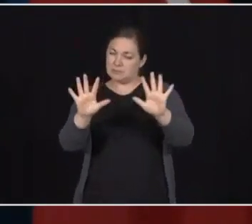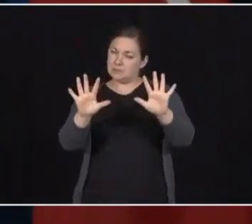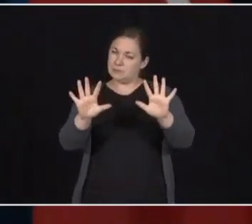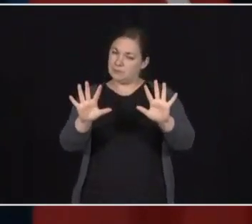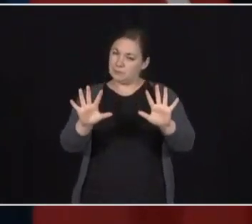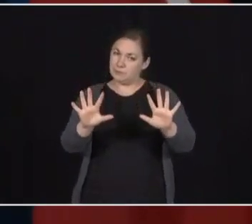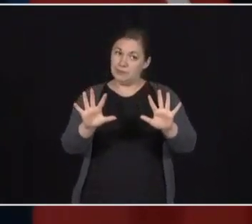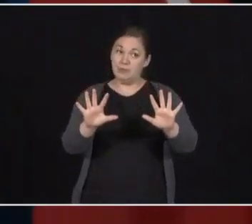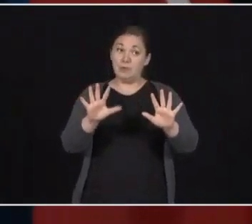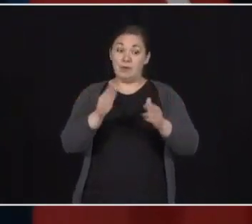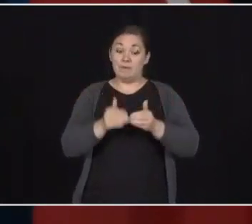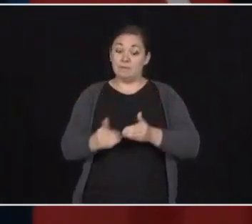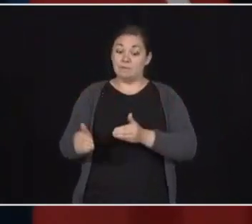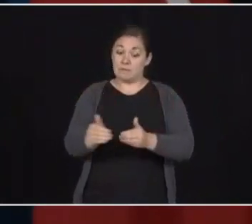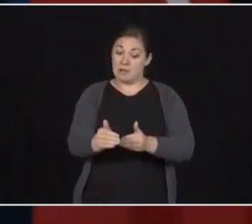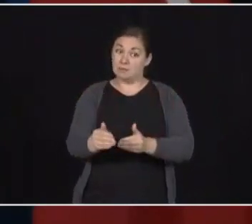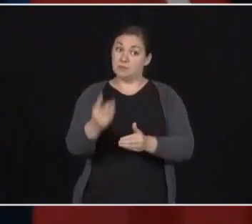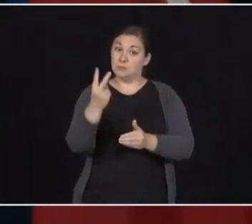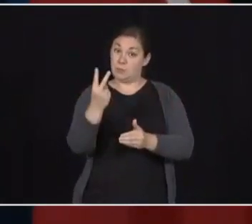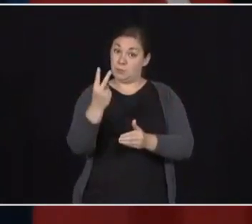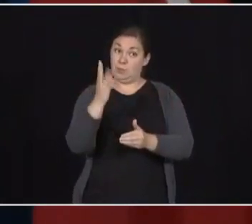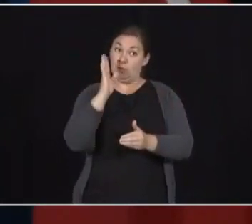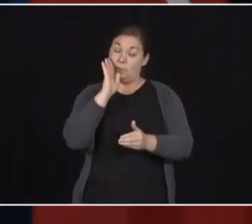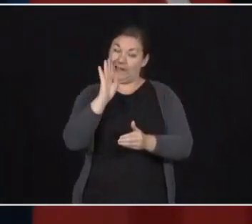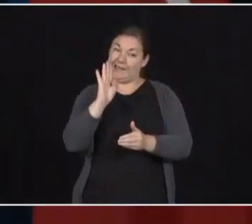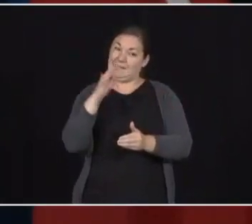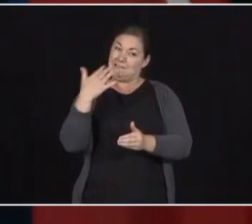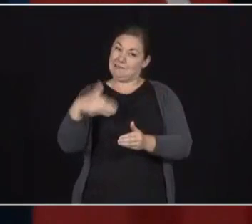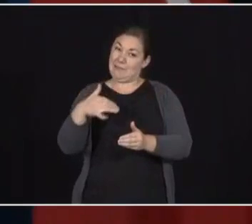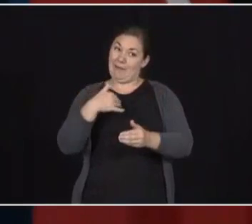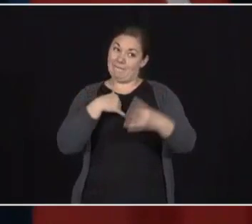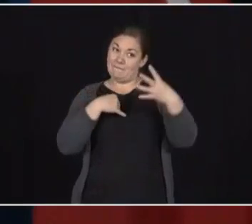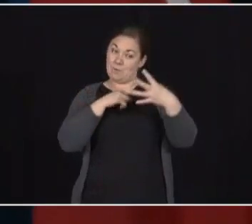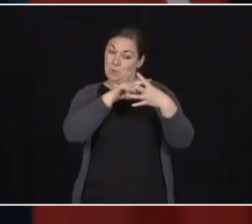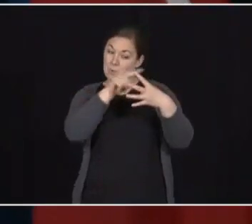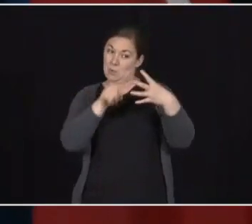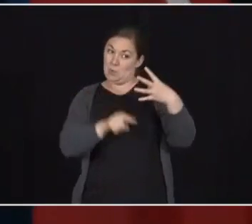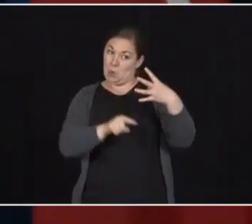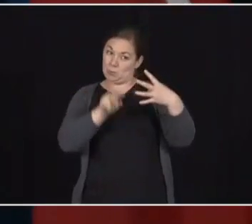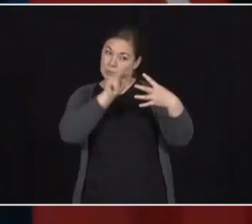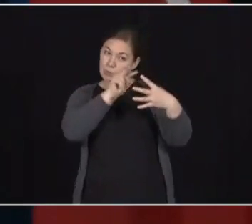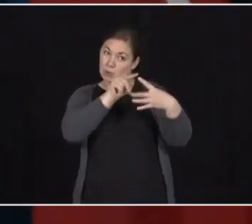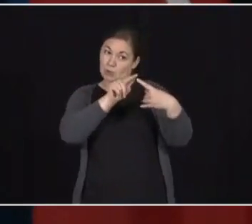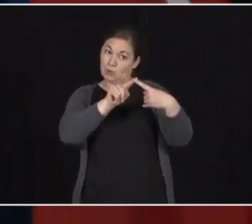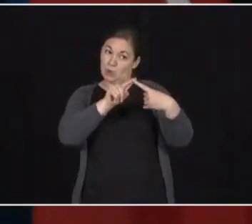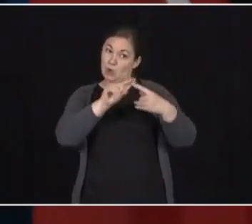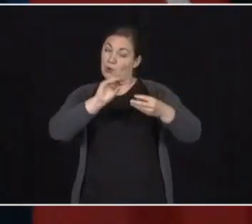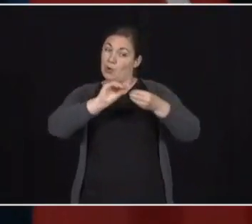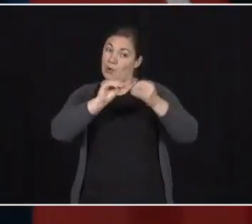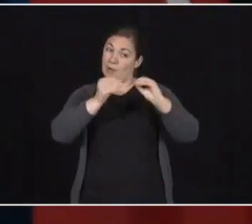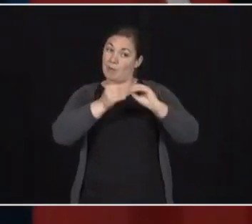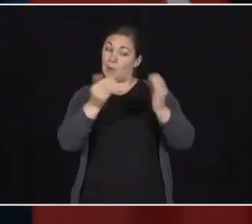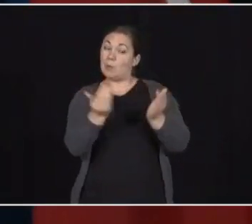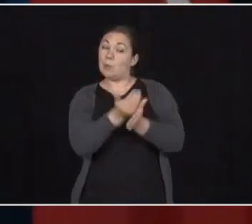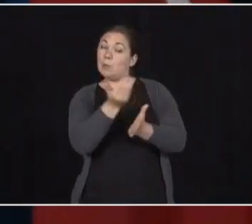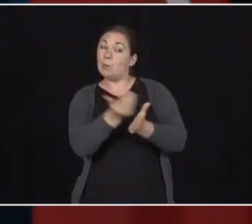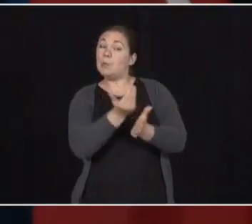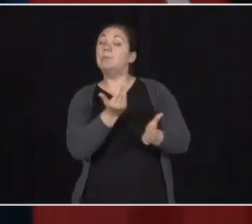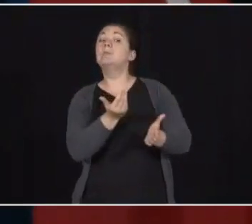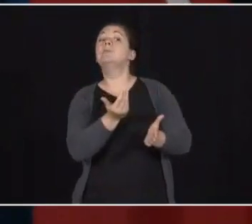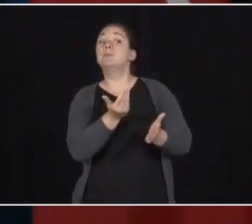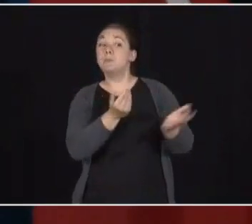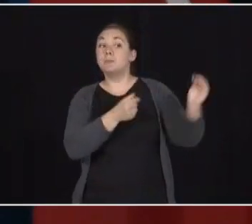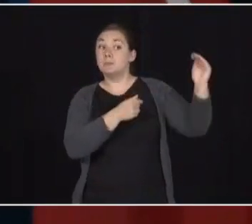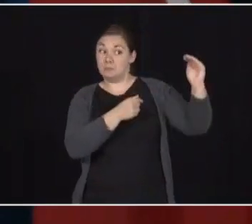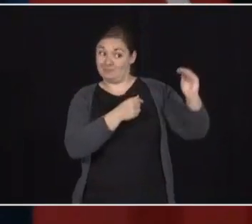1 to stage 2, based on 4 factors. The number of new cases, we need to see them continuing to go down. They